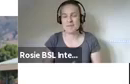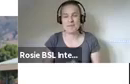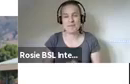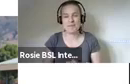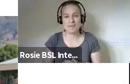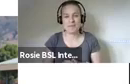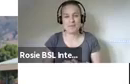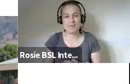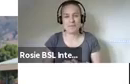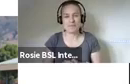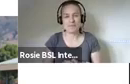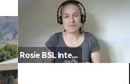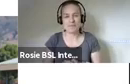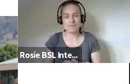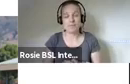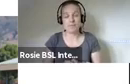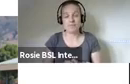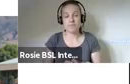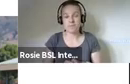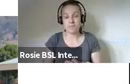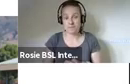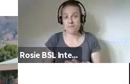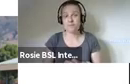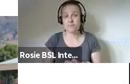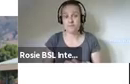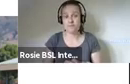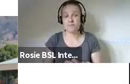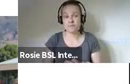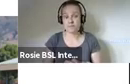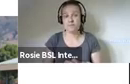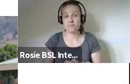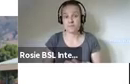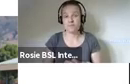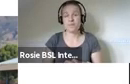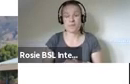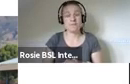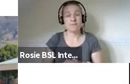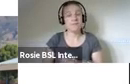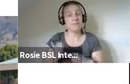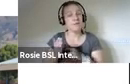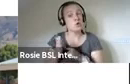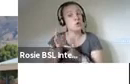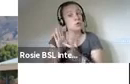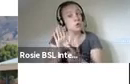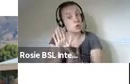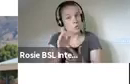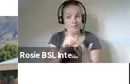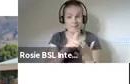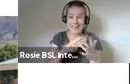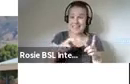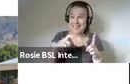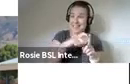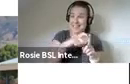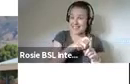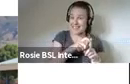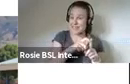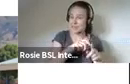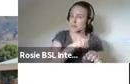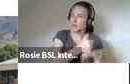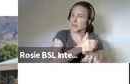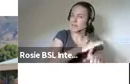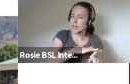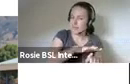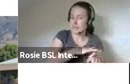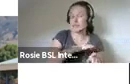January. So it shows how the primary schools and the ECD settings can actually